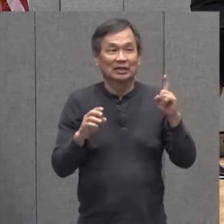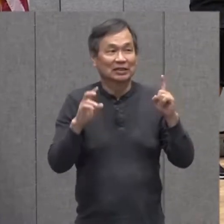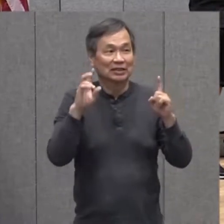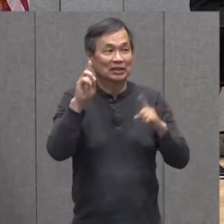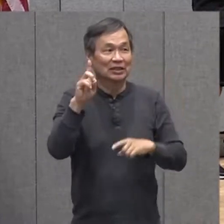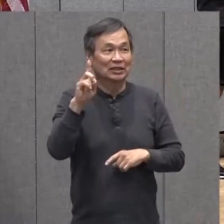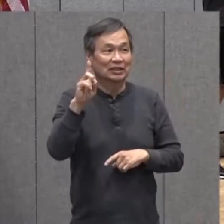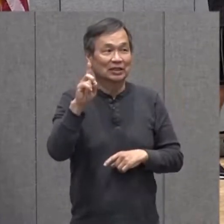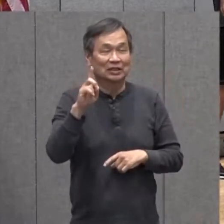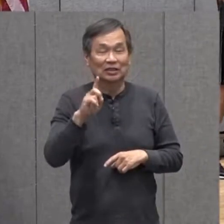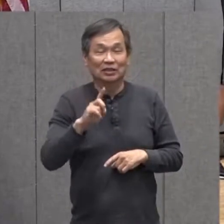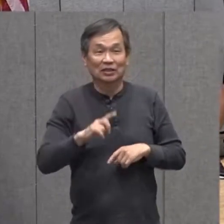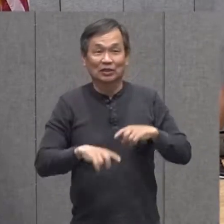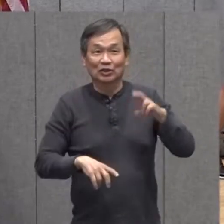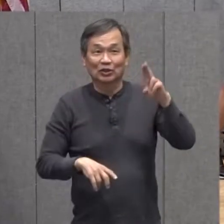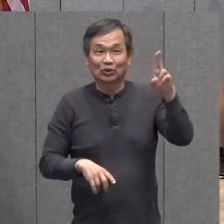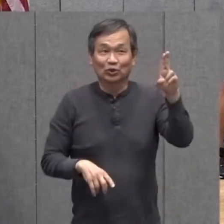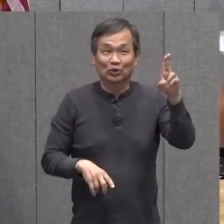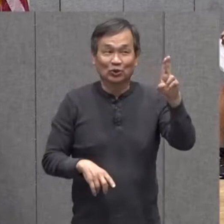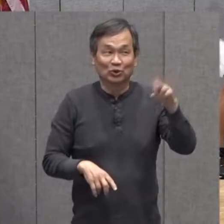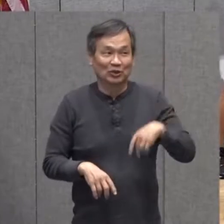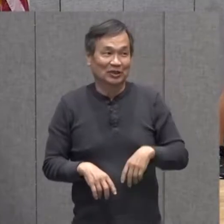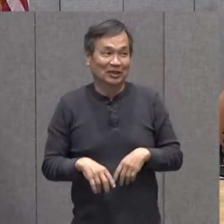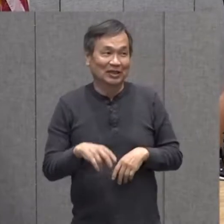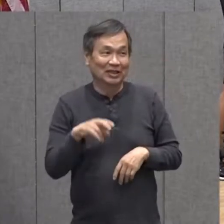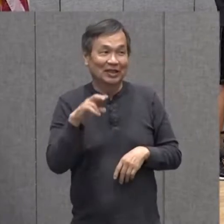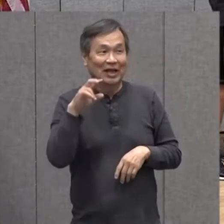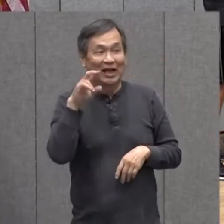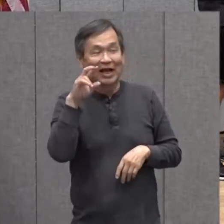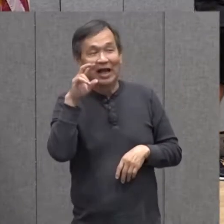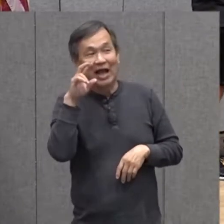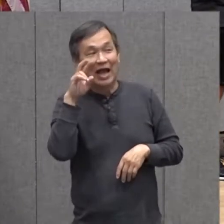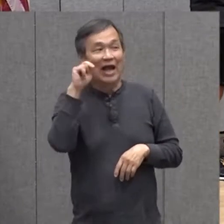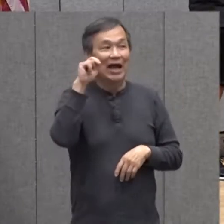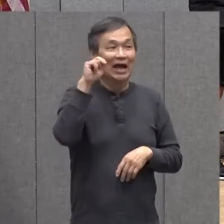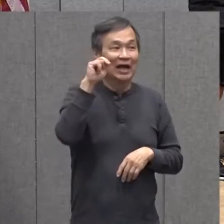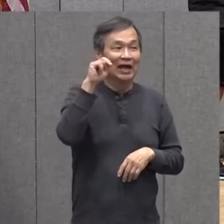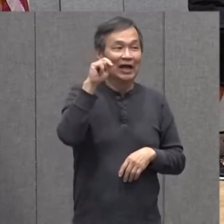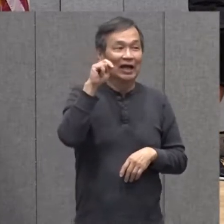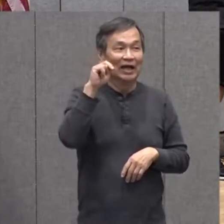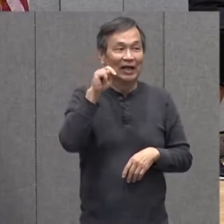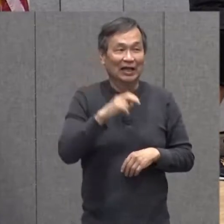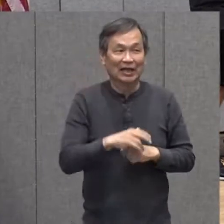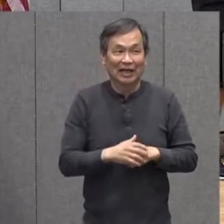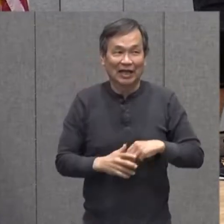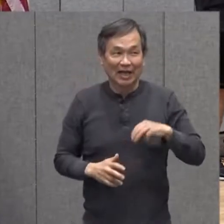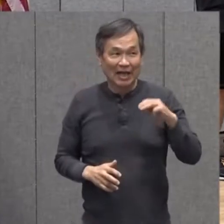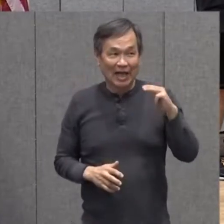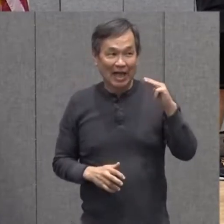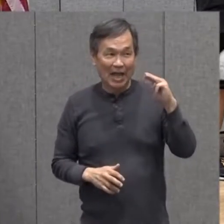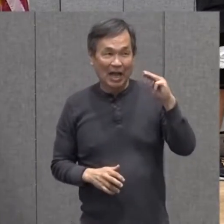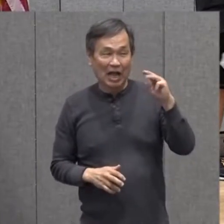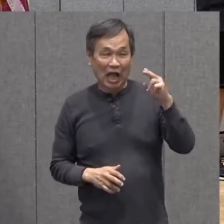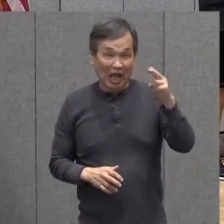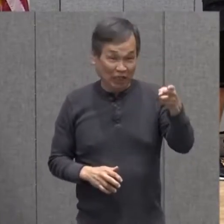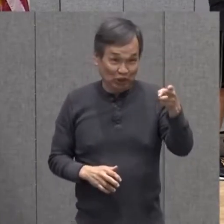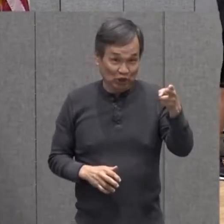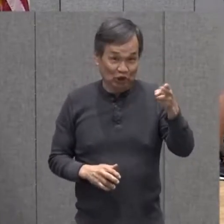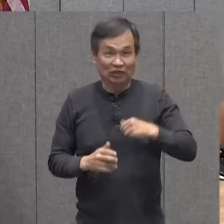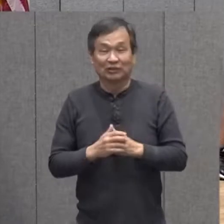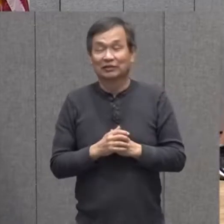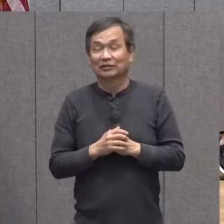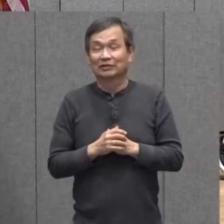D, Tal vez, al ganar la bolsa cada vez, N, vamos a deletrear nuestro nombre. H,